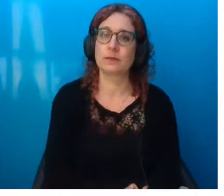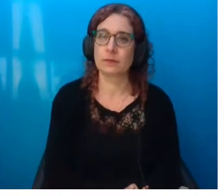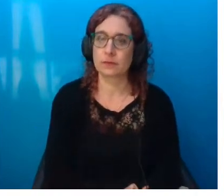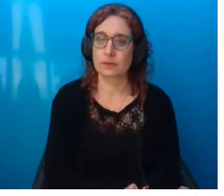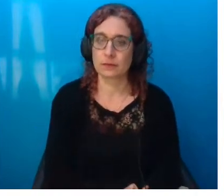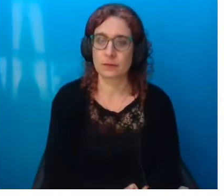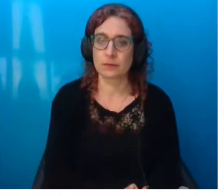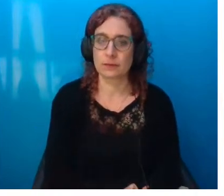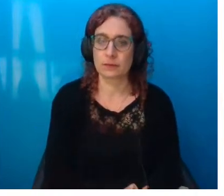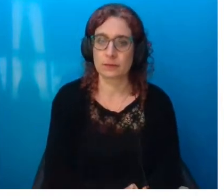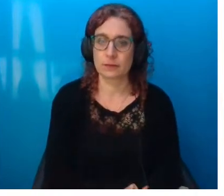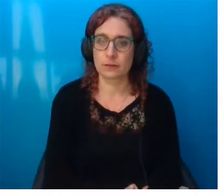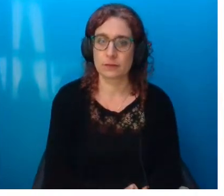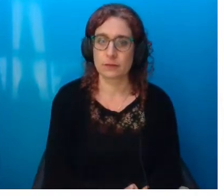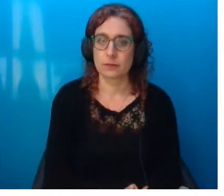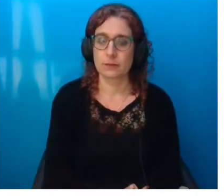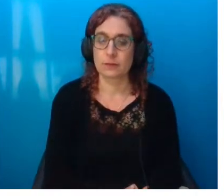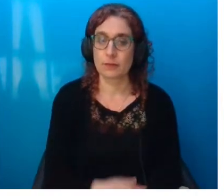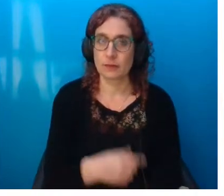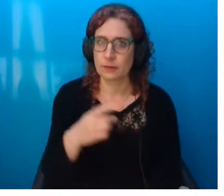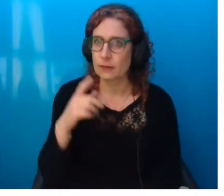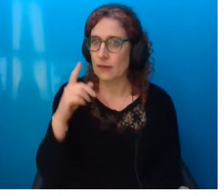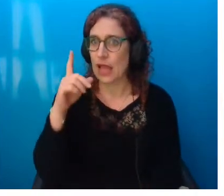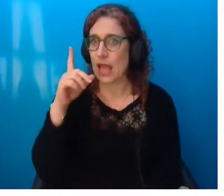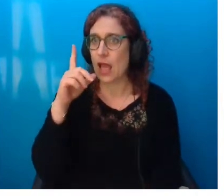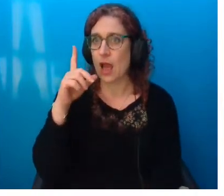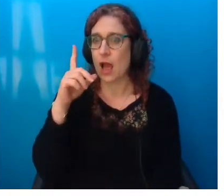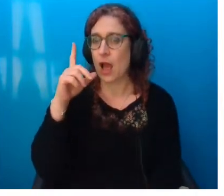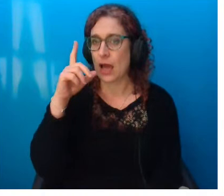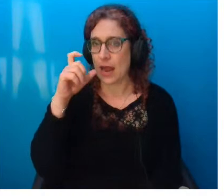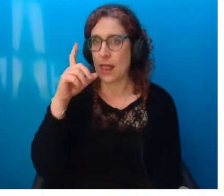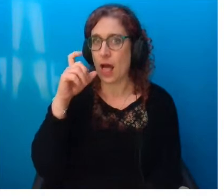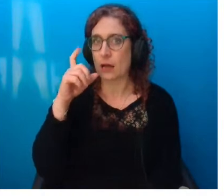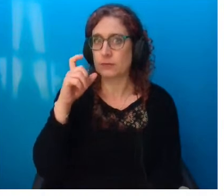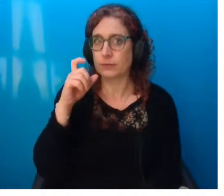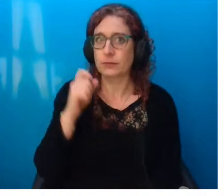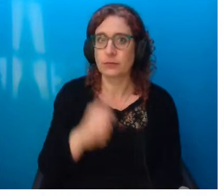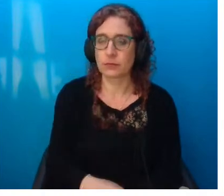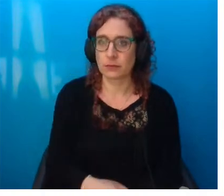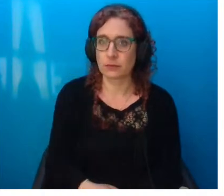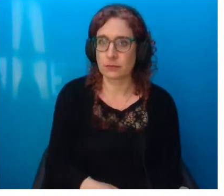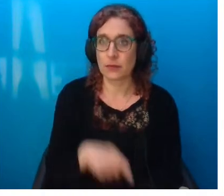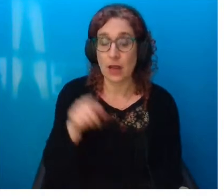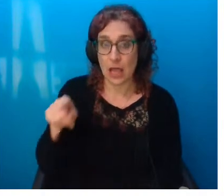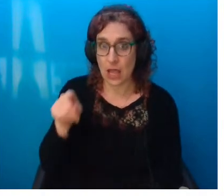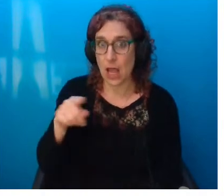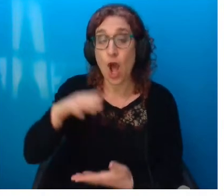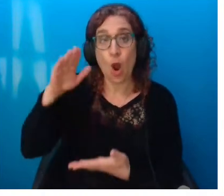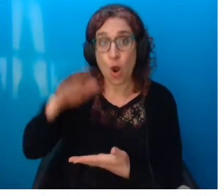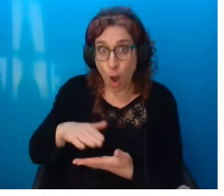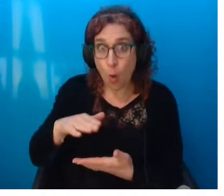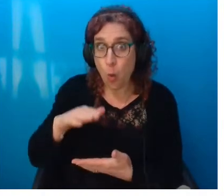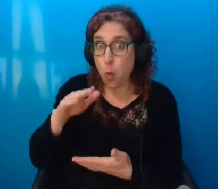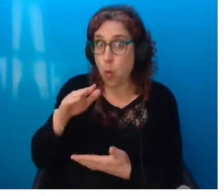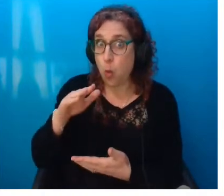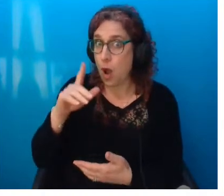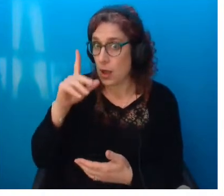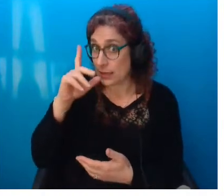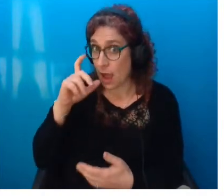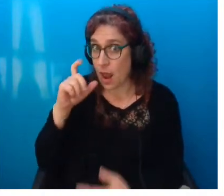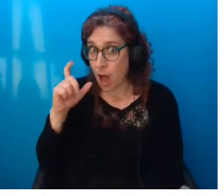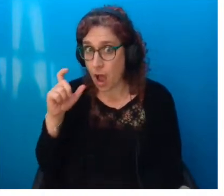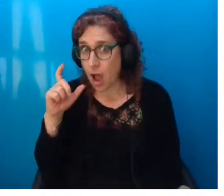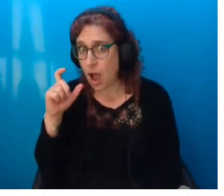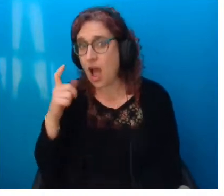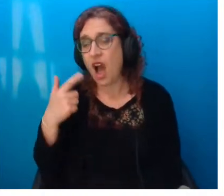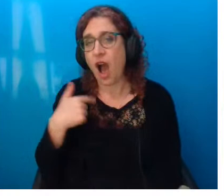steroids by inhaler? Yes. If they're taking low dose inhaled steroids by inhaler, I would